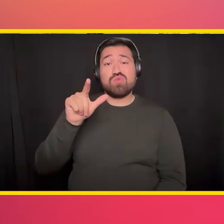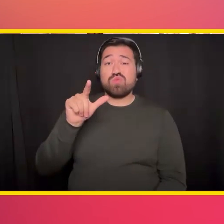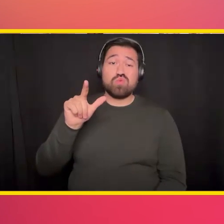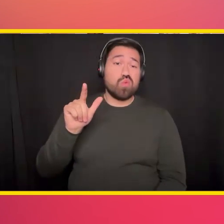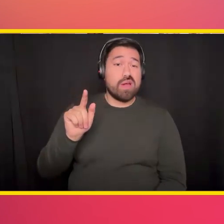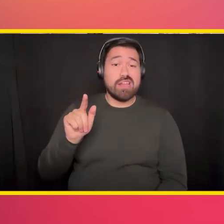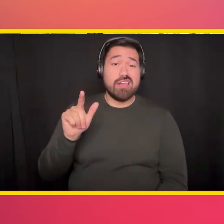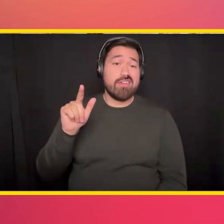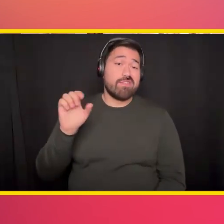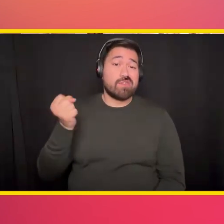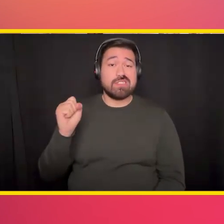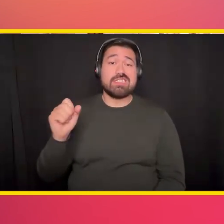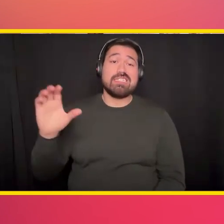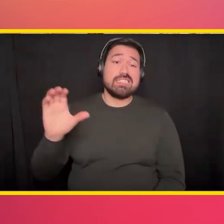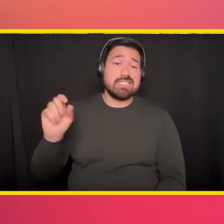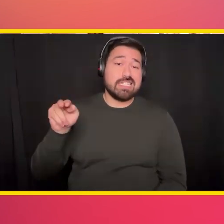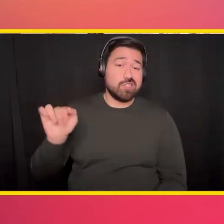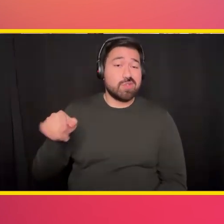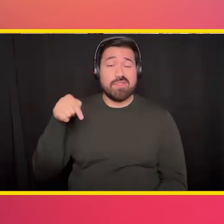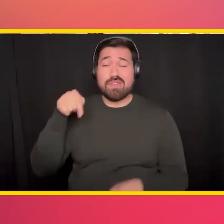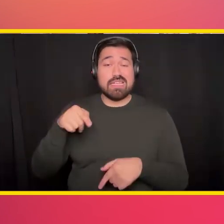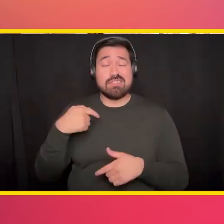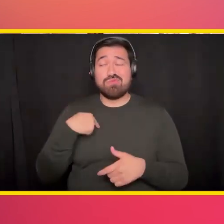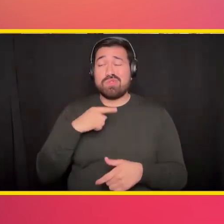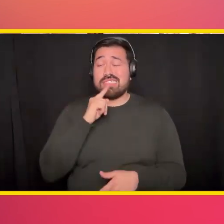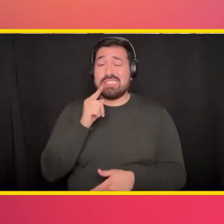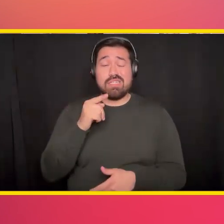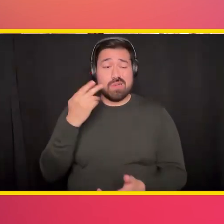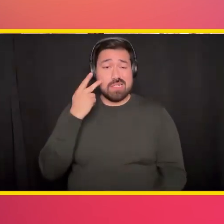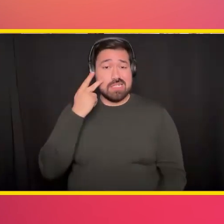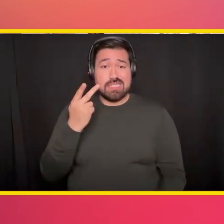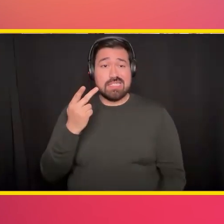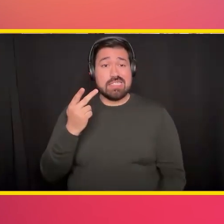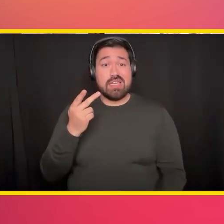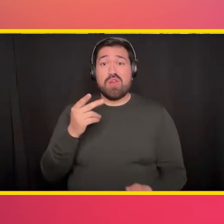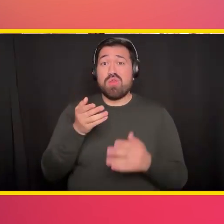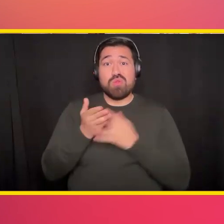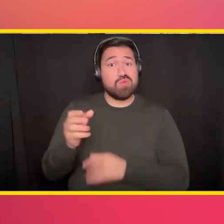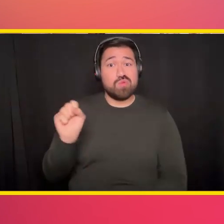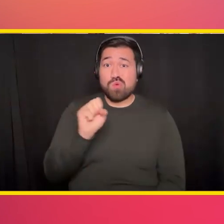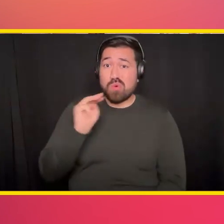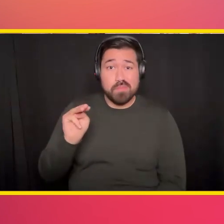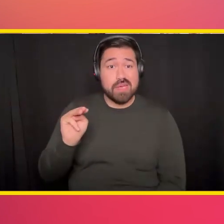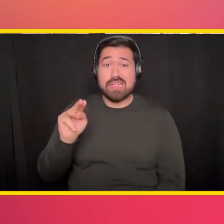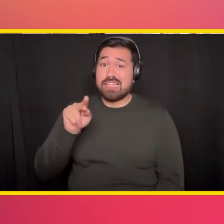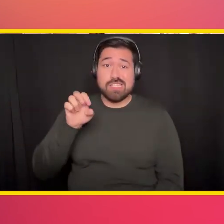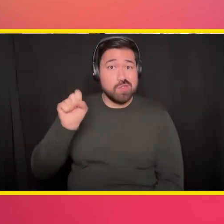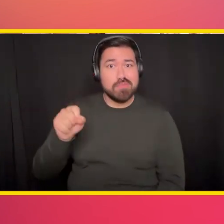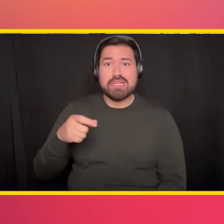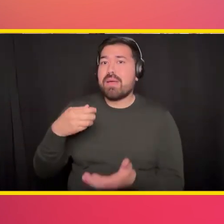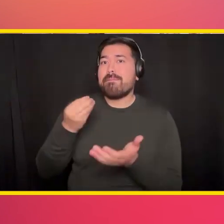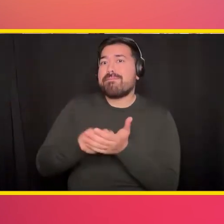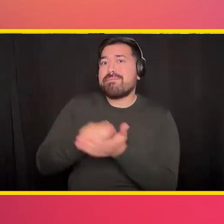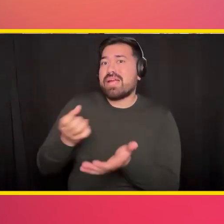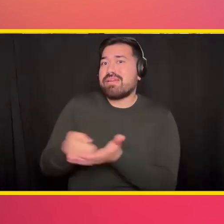lot of the blame is going to lie for where we are today is going to lie at the feet of cable news and social media because they make money